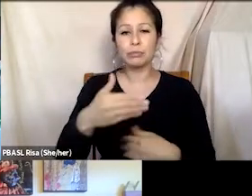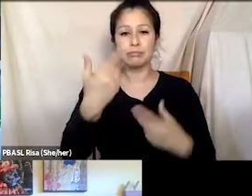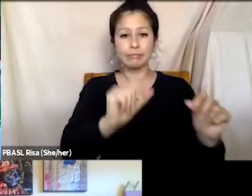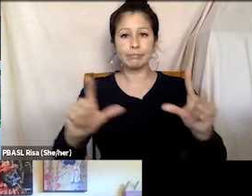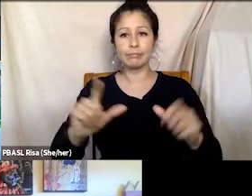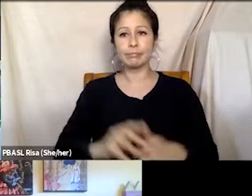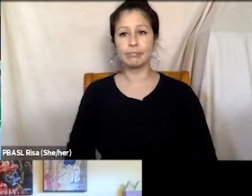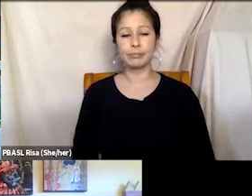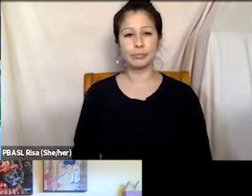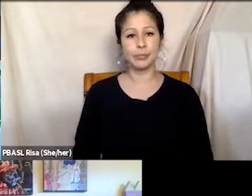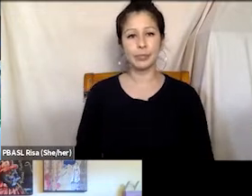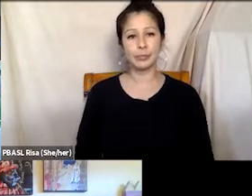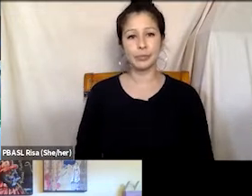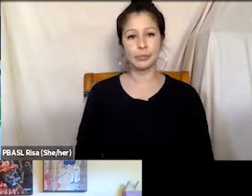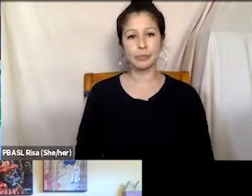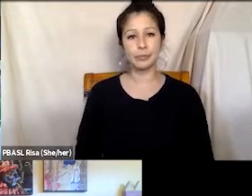slide.